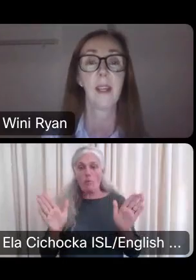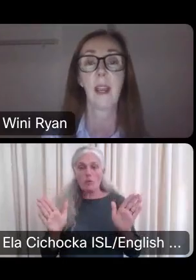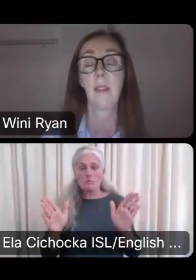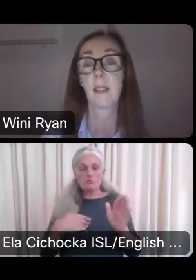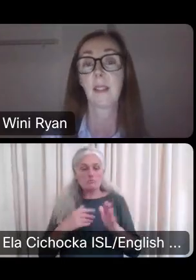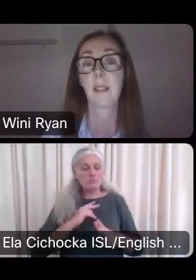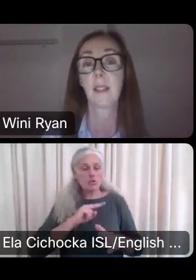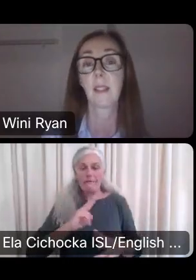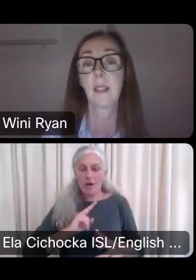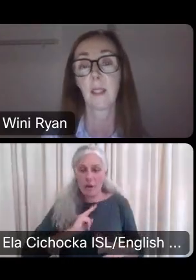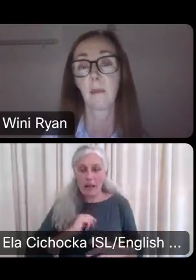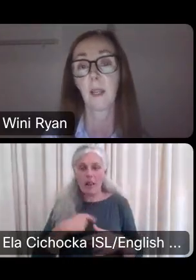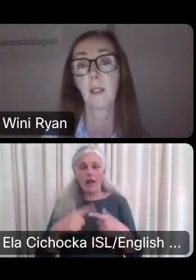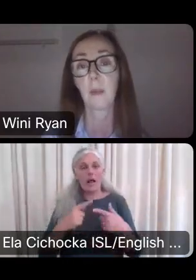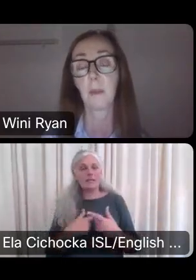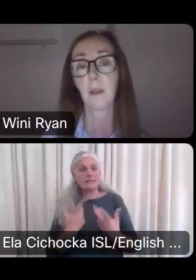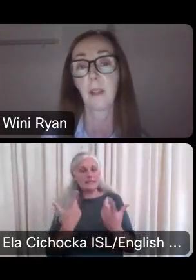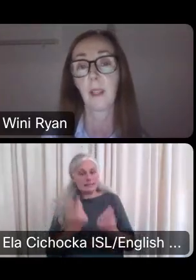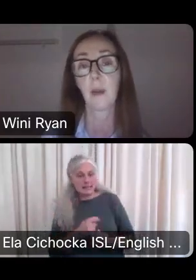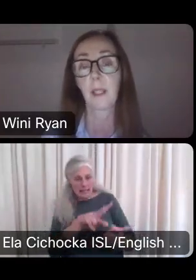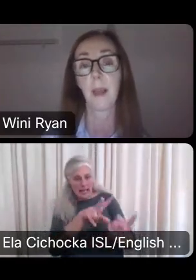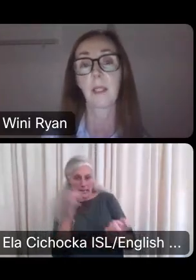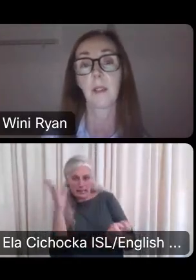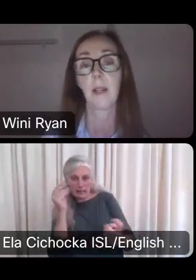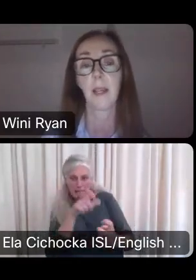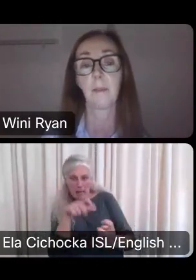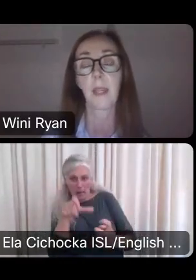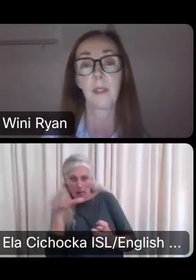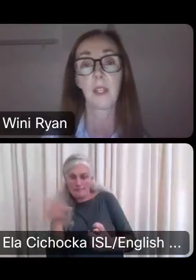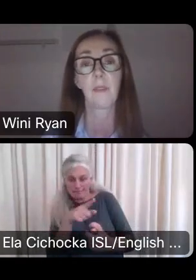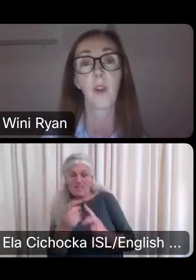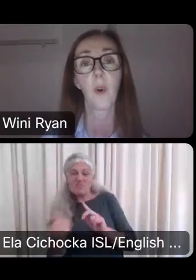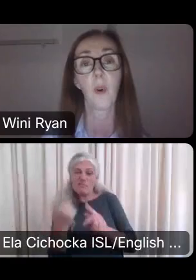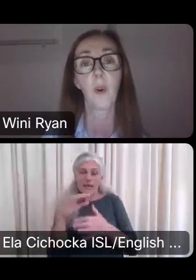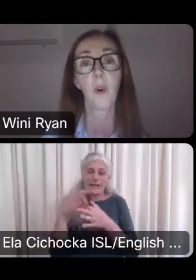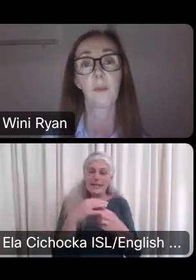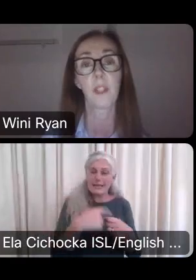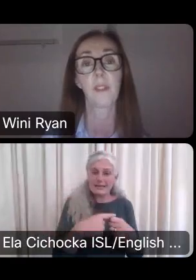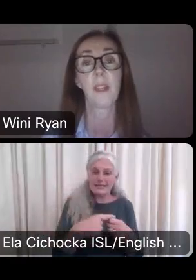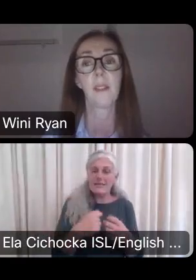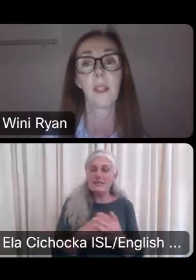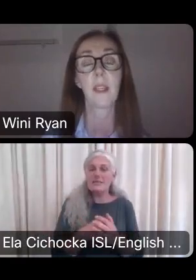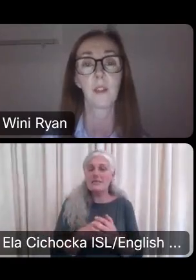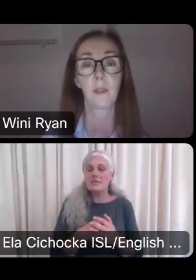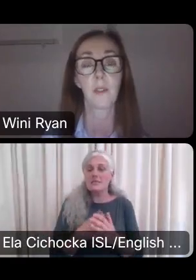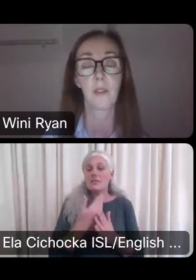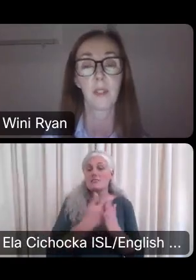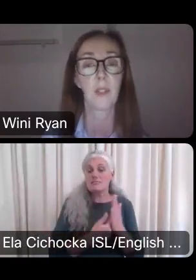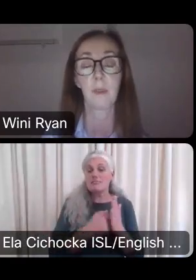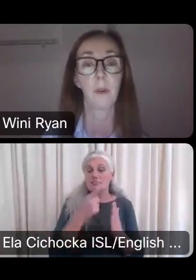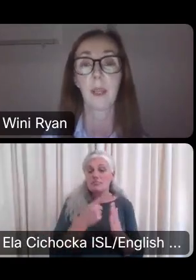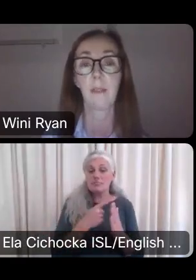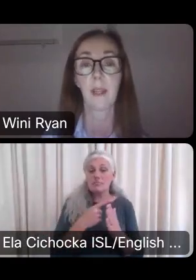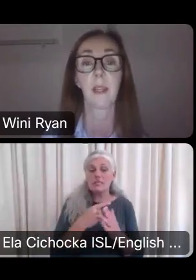engaging, and then sitting and listening really to people? You know, it's back to Stephen Covey's slide, which is seeking to